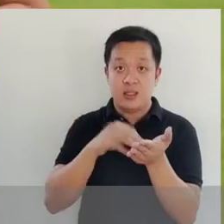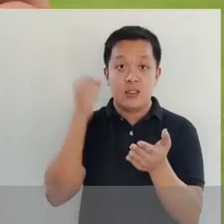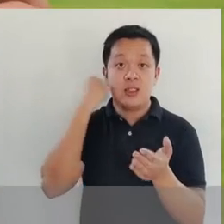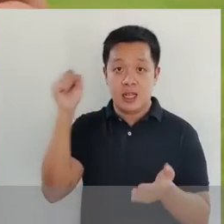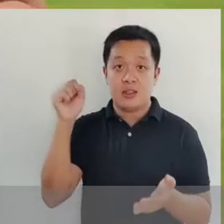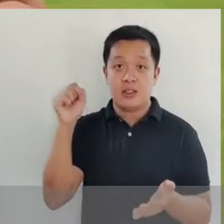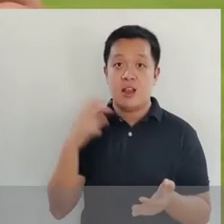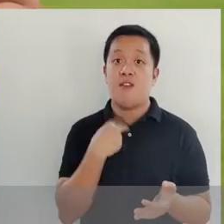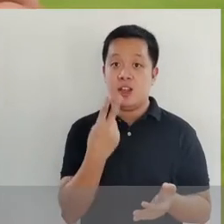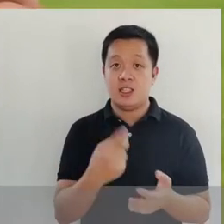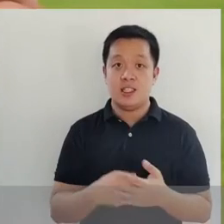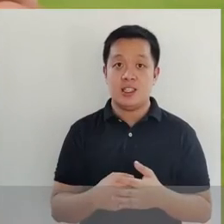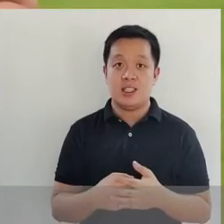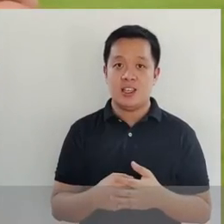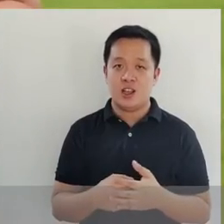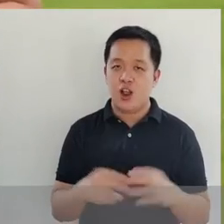sound?